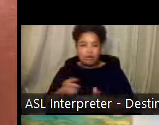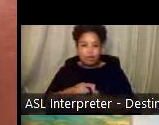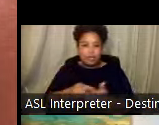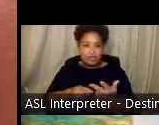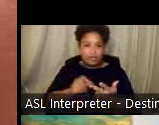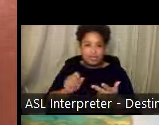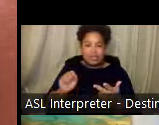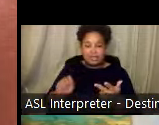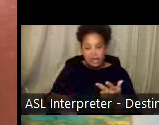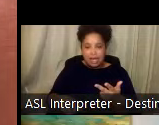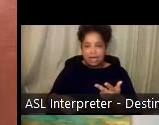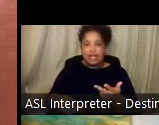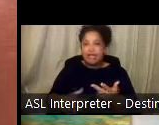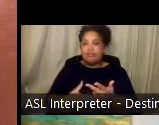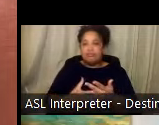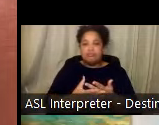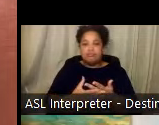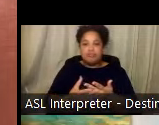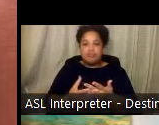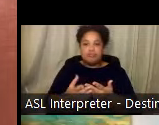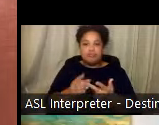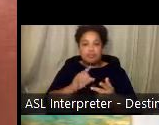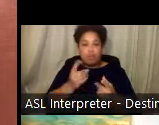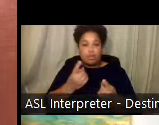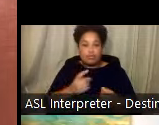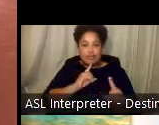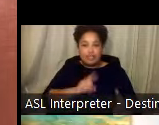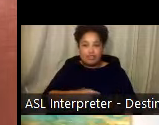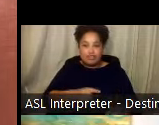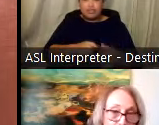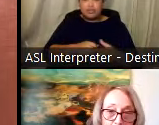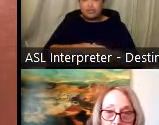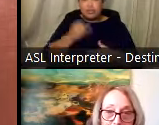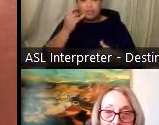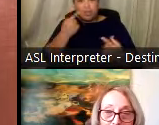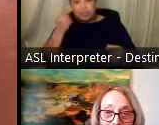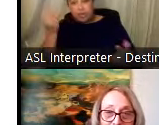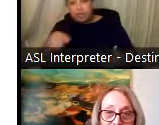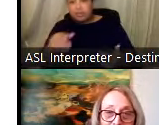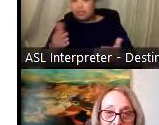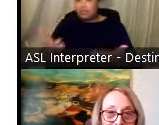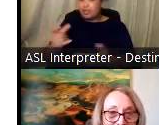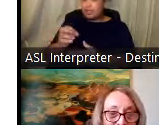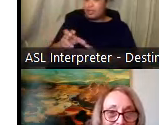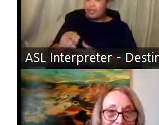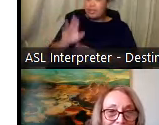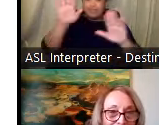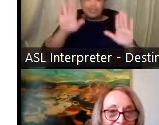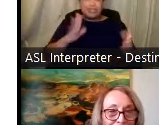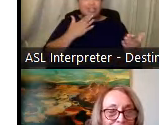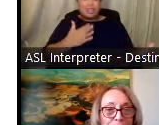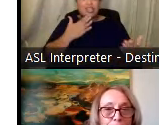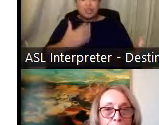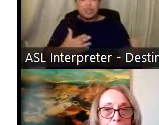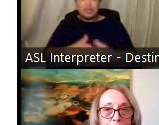that combined presentation, if that works for all of you. So Lauren, take it away. Fantastic. Thank you, Catherine.